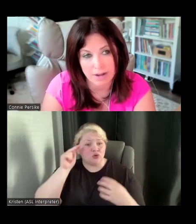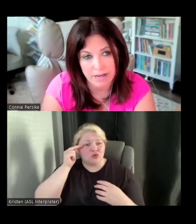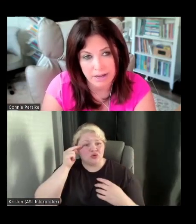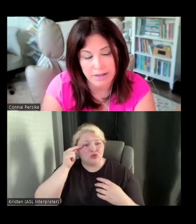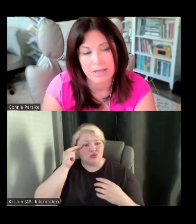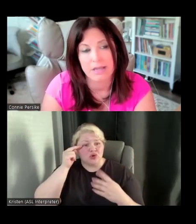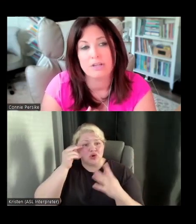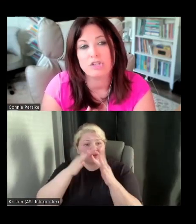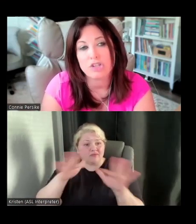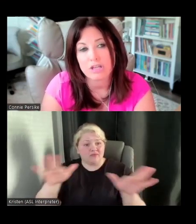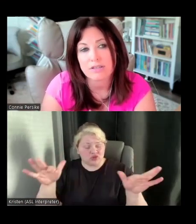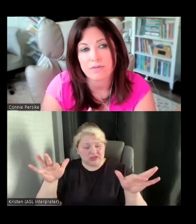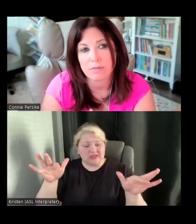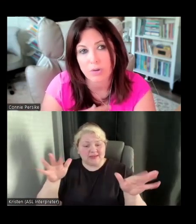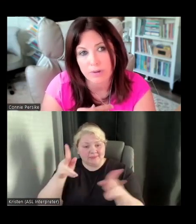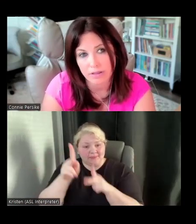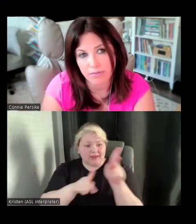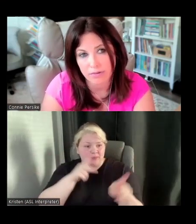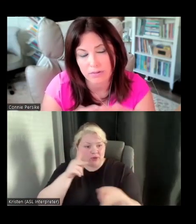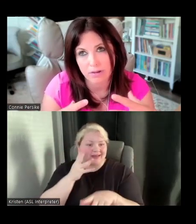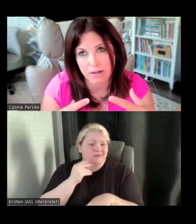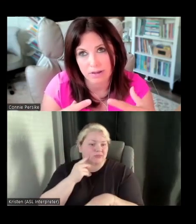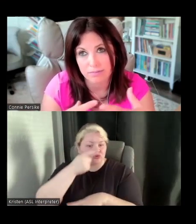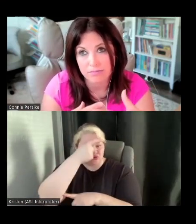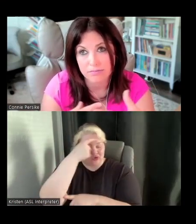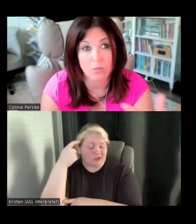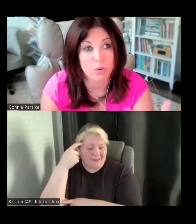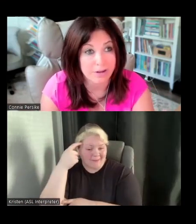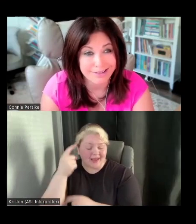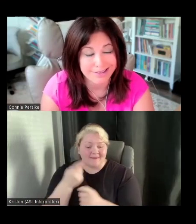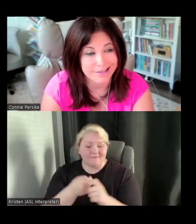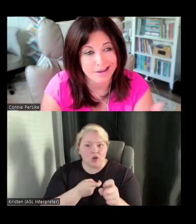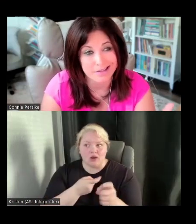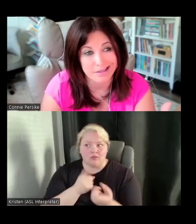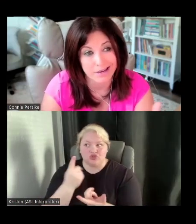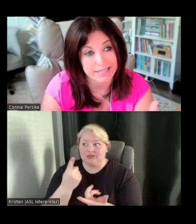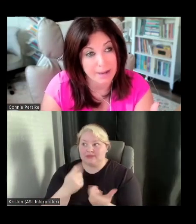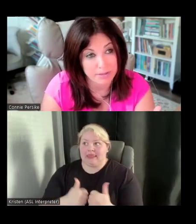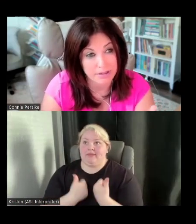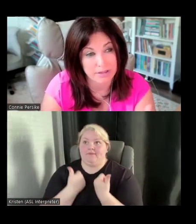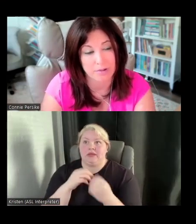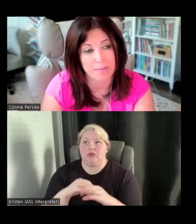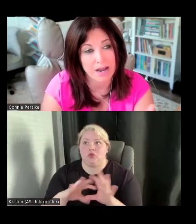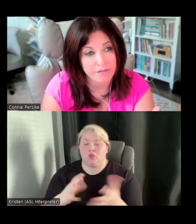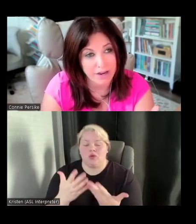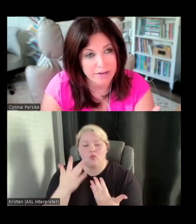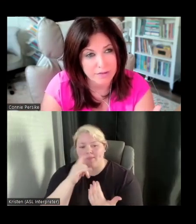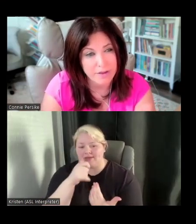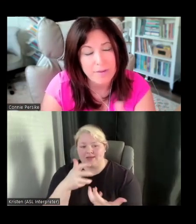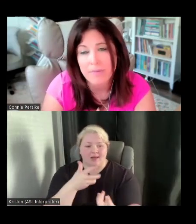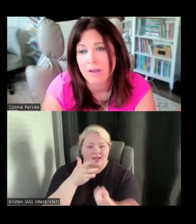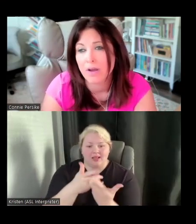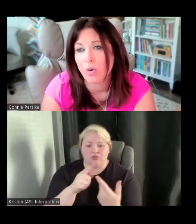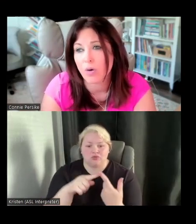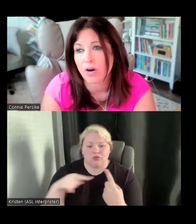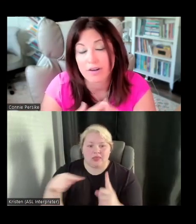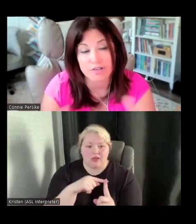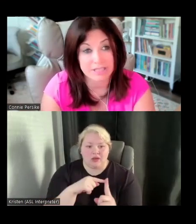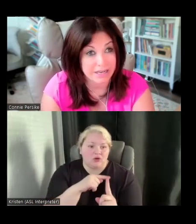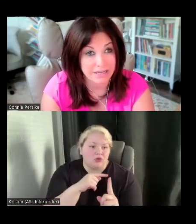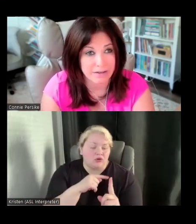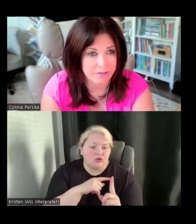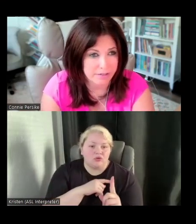experienced trauma just from going through the world that's not adapted or modified for them,